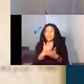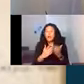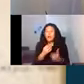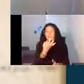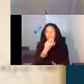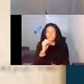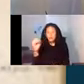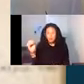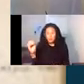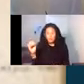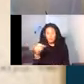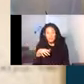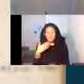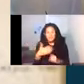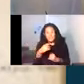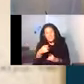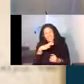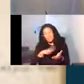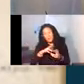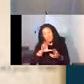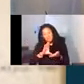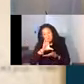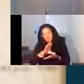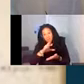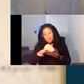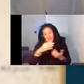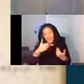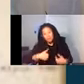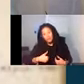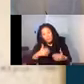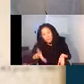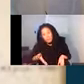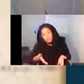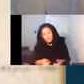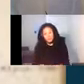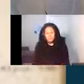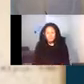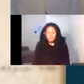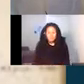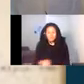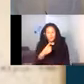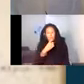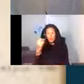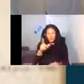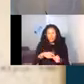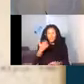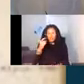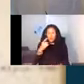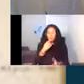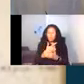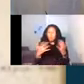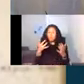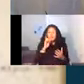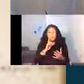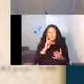even then they needed rich parents who could afford the fees. Only 100 years ago, many women had only